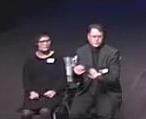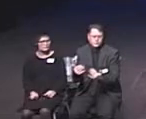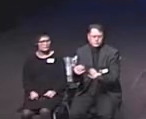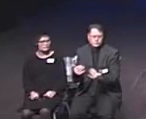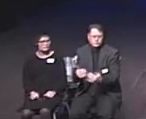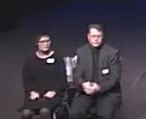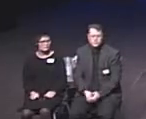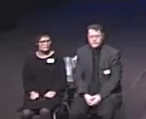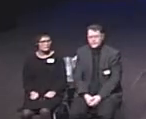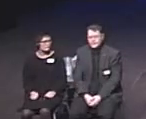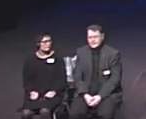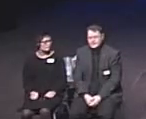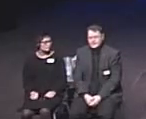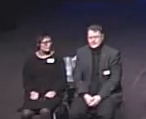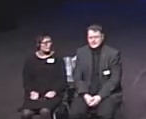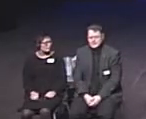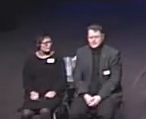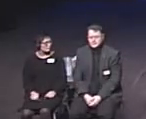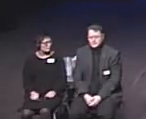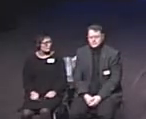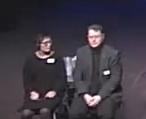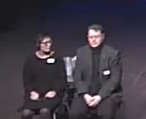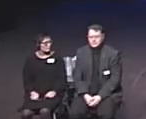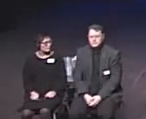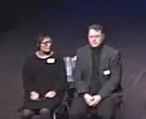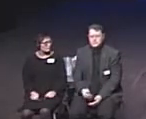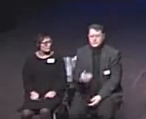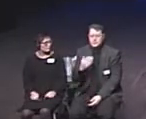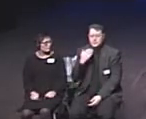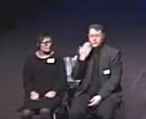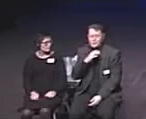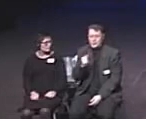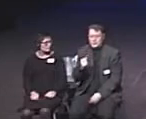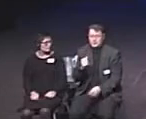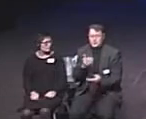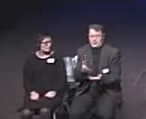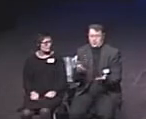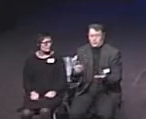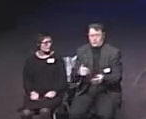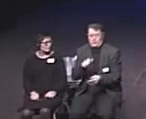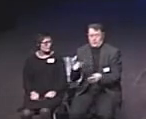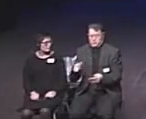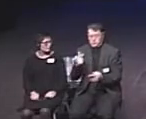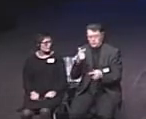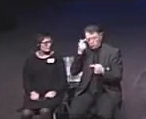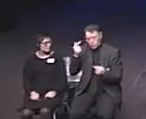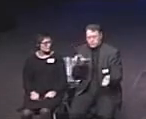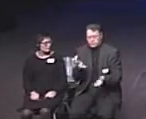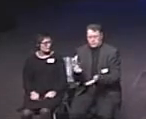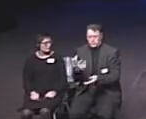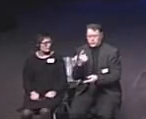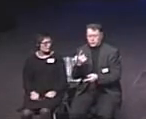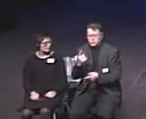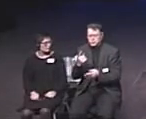in these tests, and then later on, everybody who visited the exhibition. And is there one lead